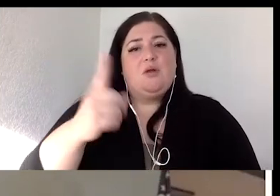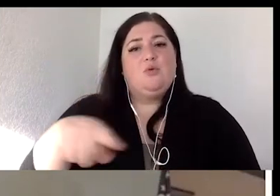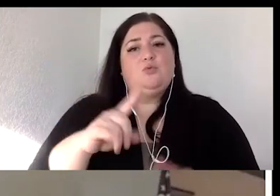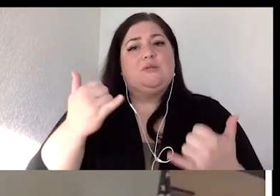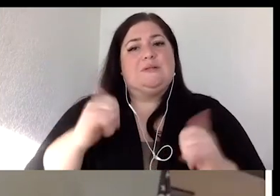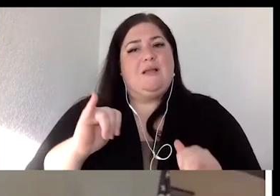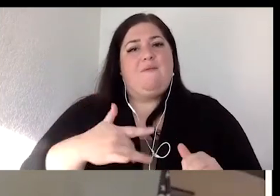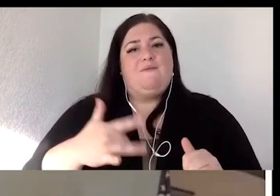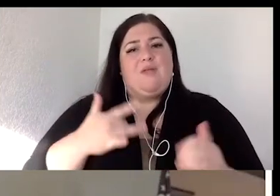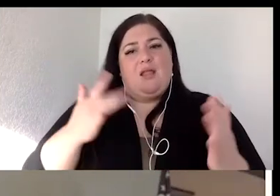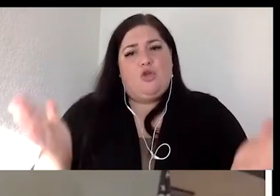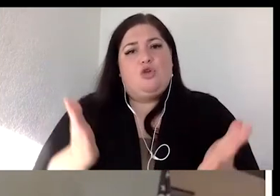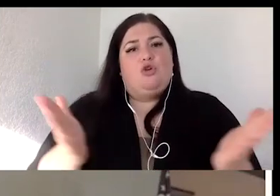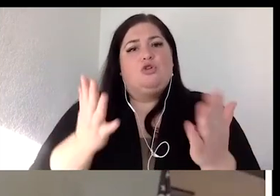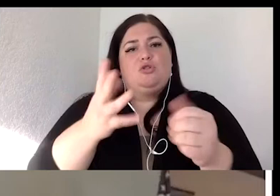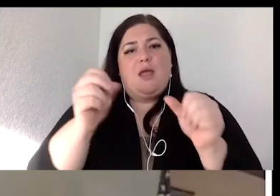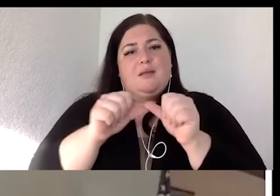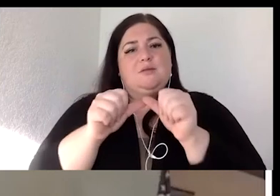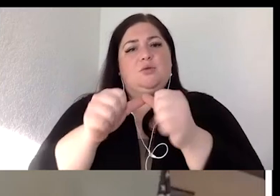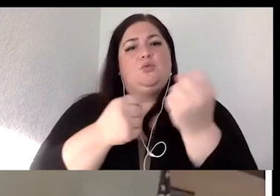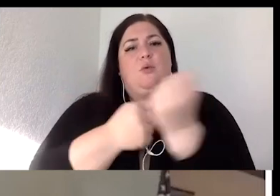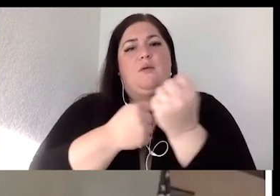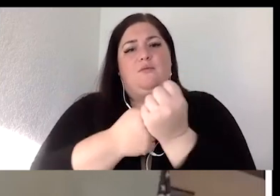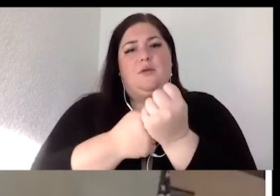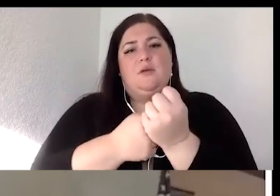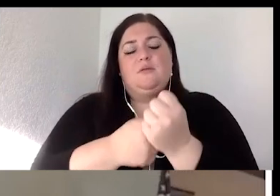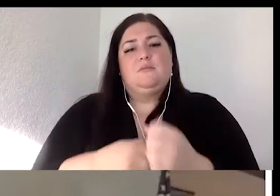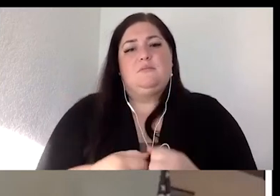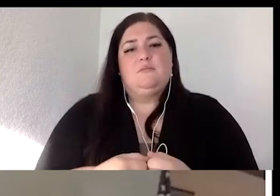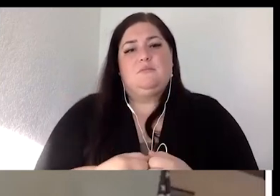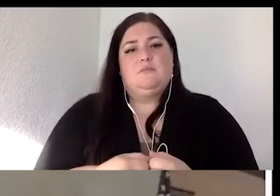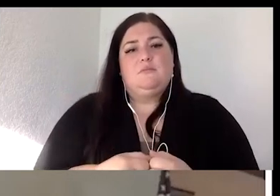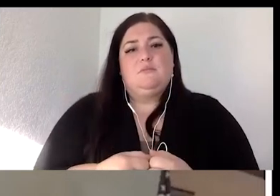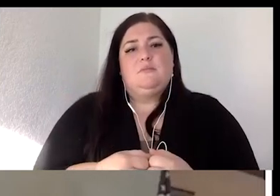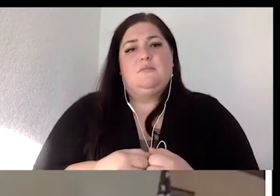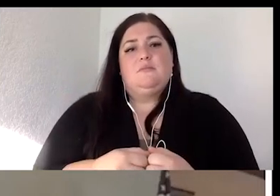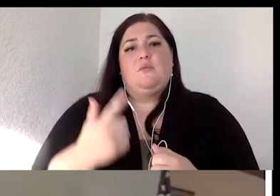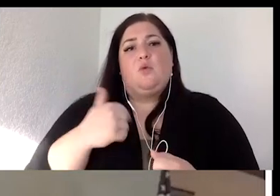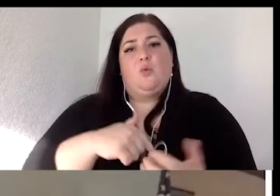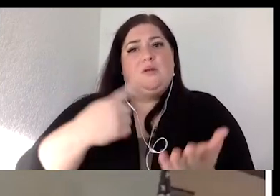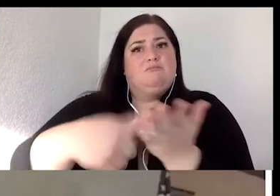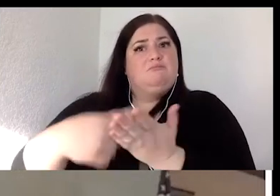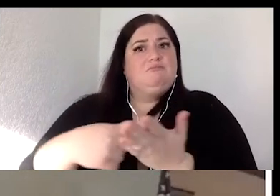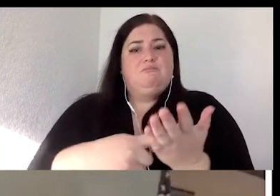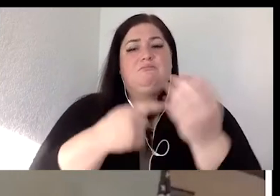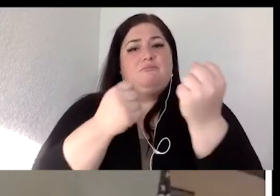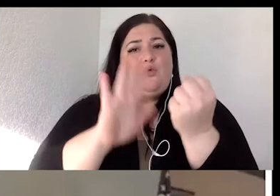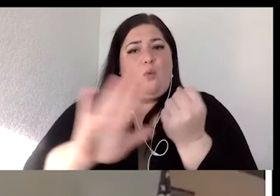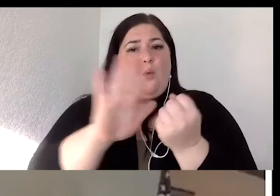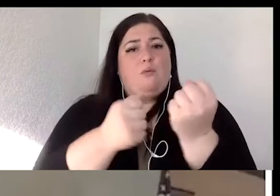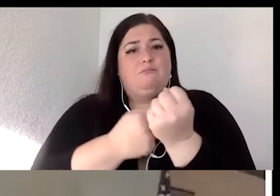continued to advocate. We just talked about your advocacy at the state legislature, which has proven effective